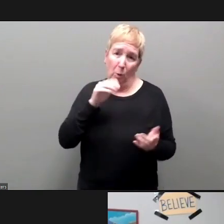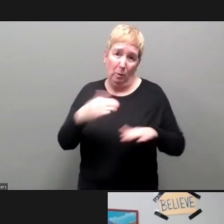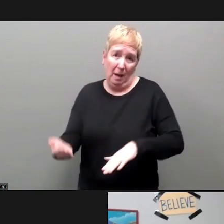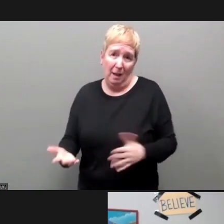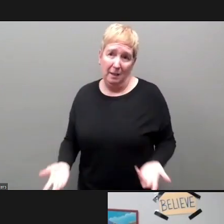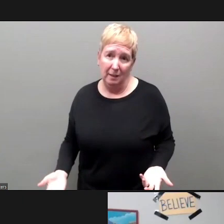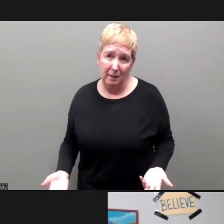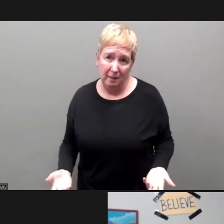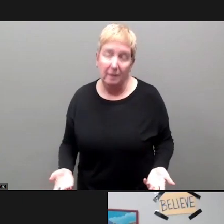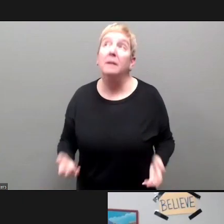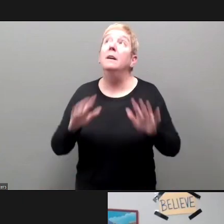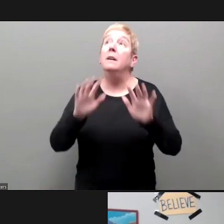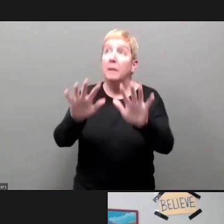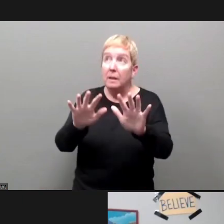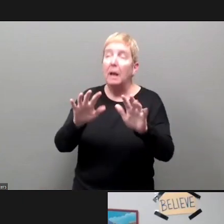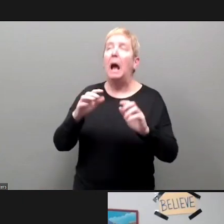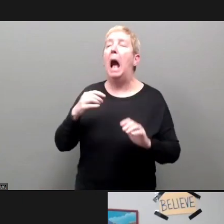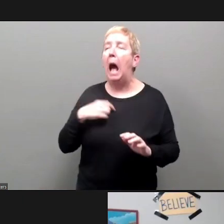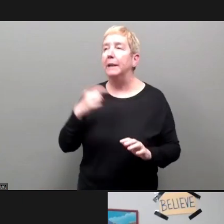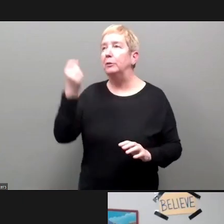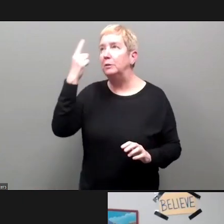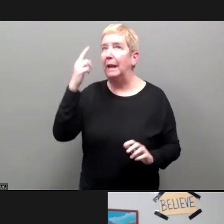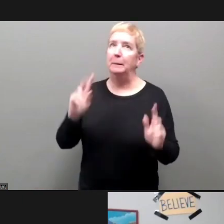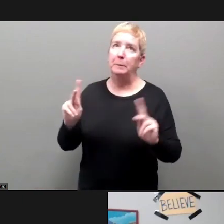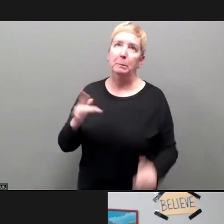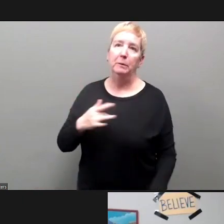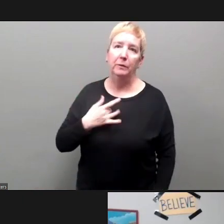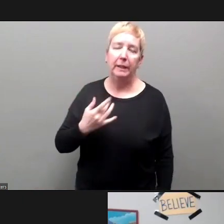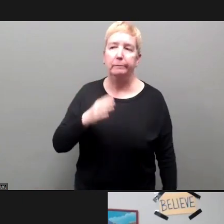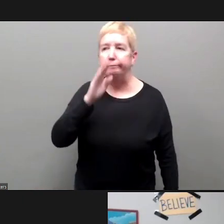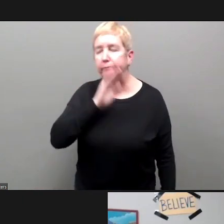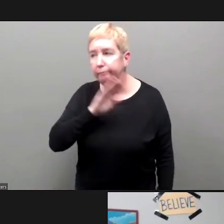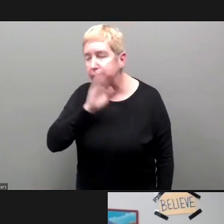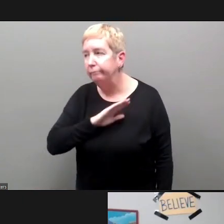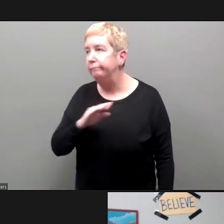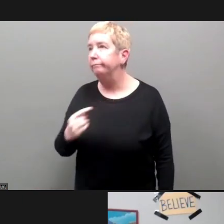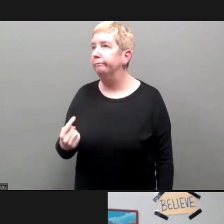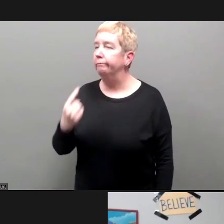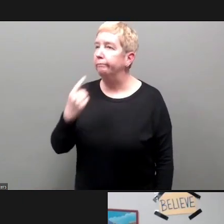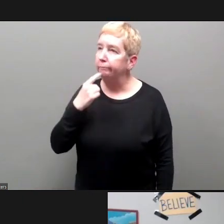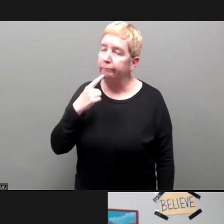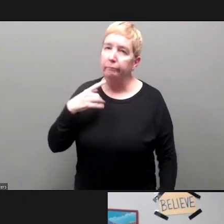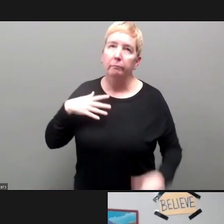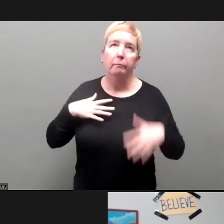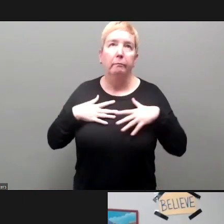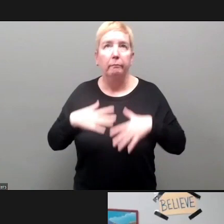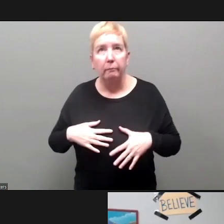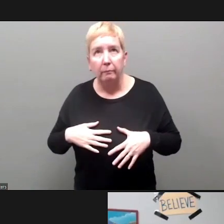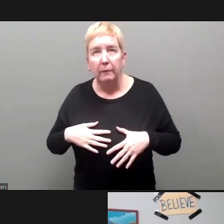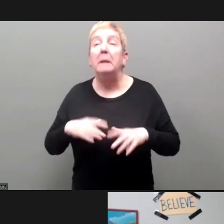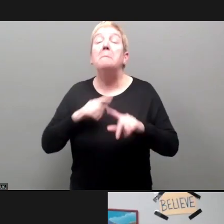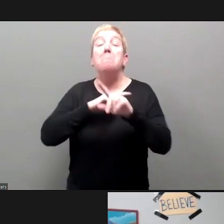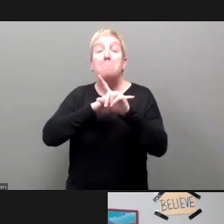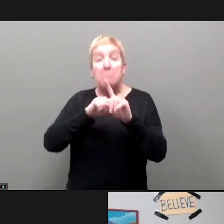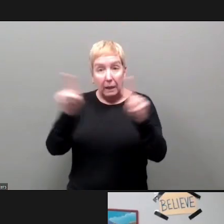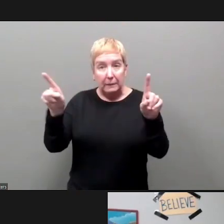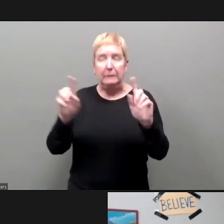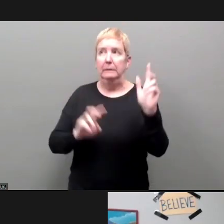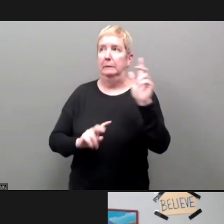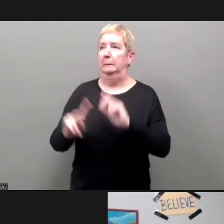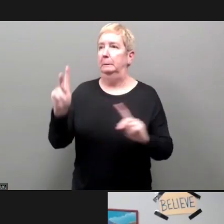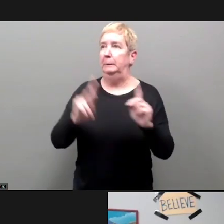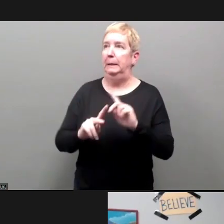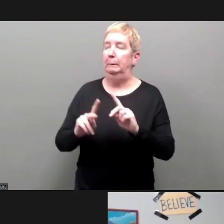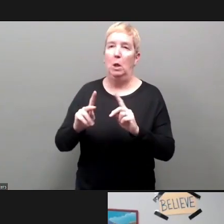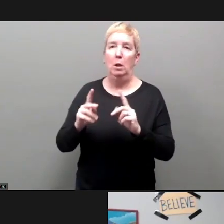understand how people feel. I know it's frustrating. I think the point that most people are missing is they